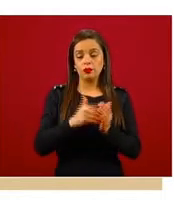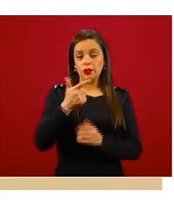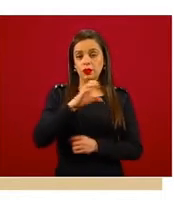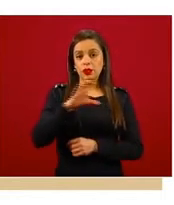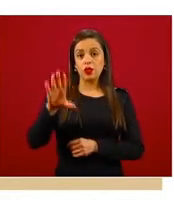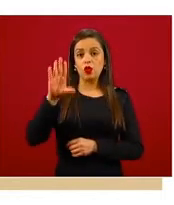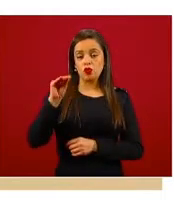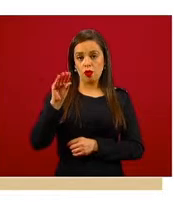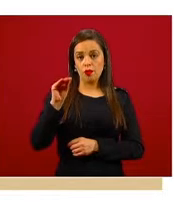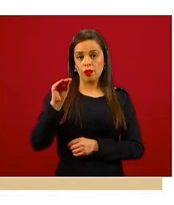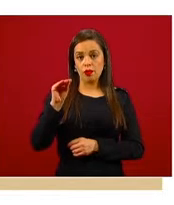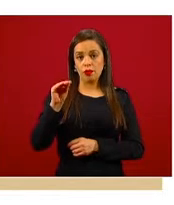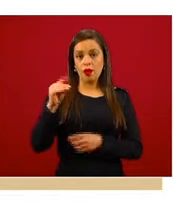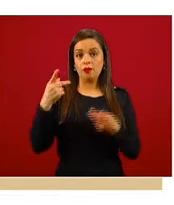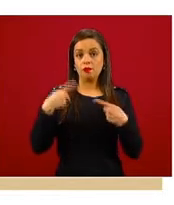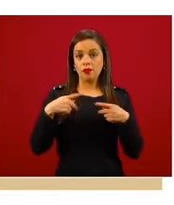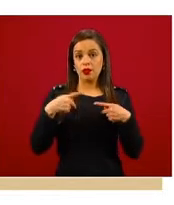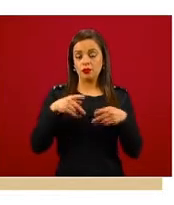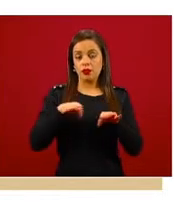represent